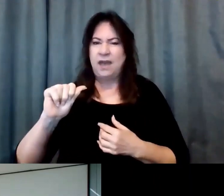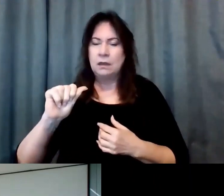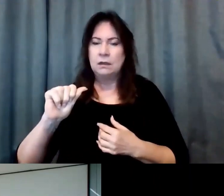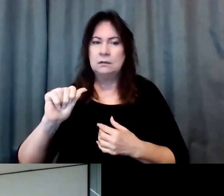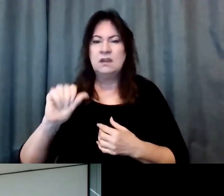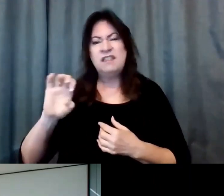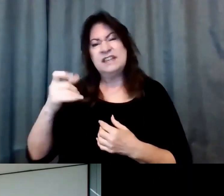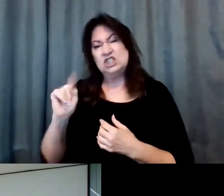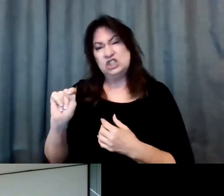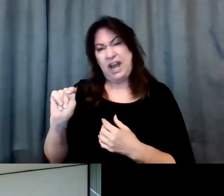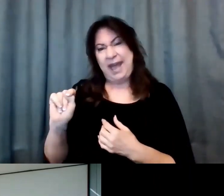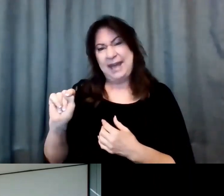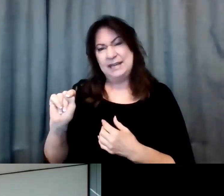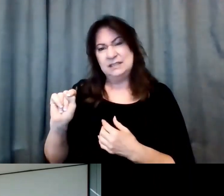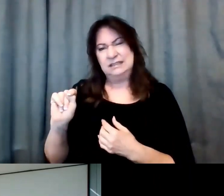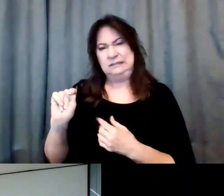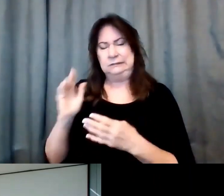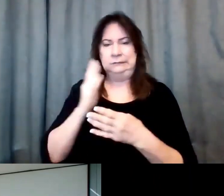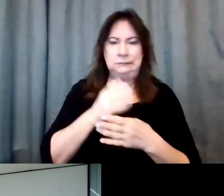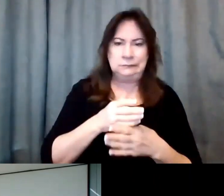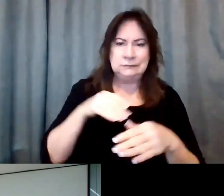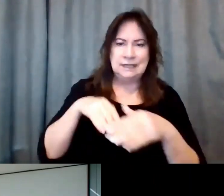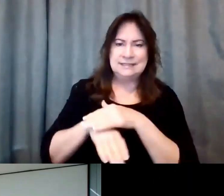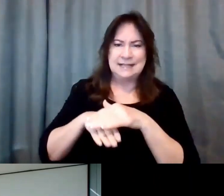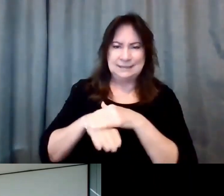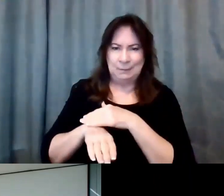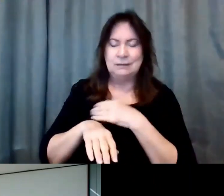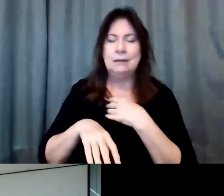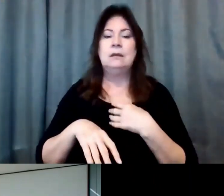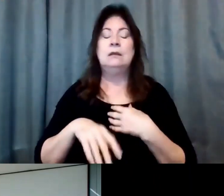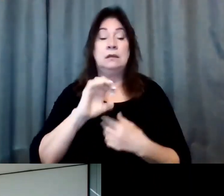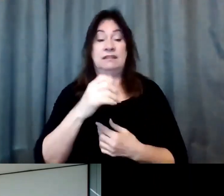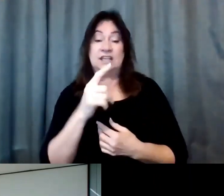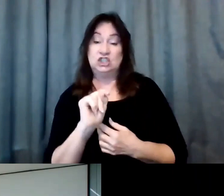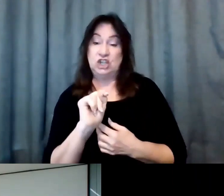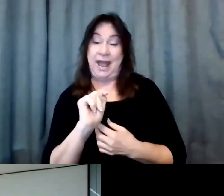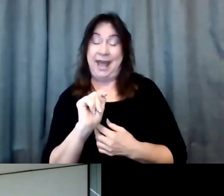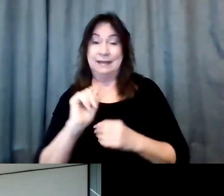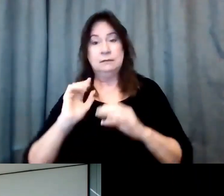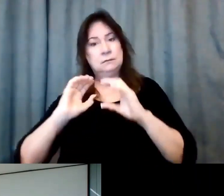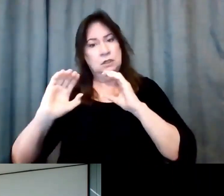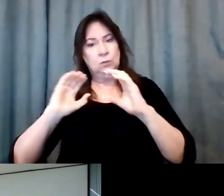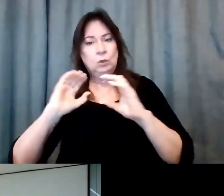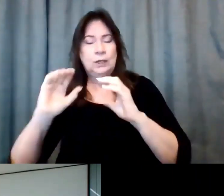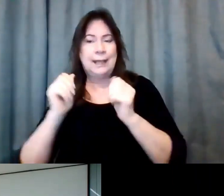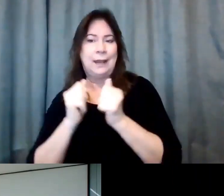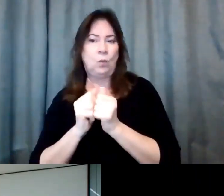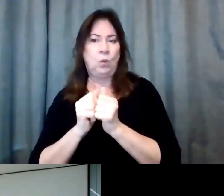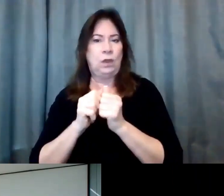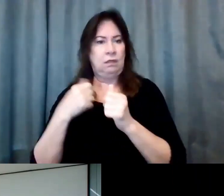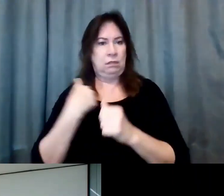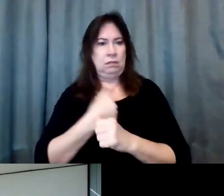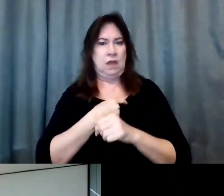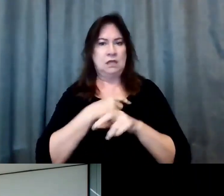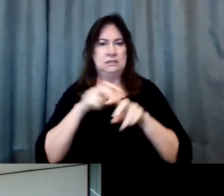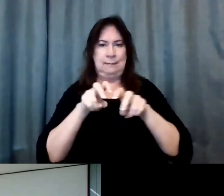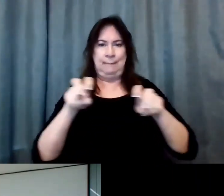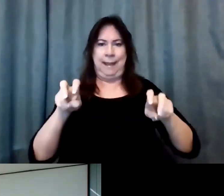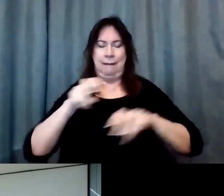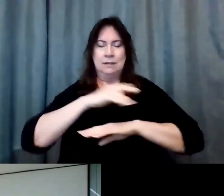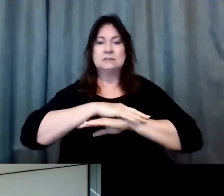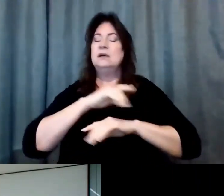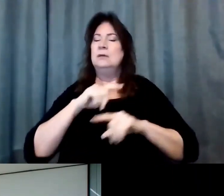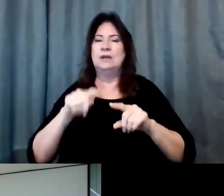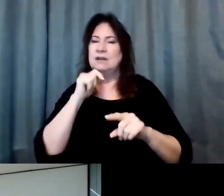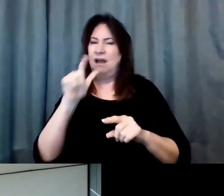chat function interferes with accessibility, so the chat can communicate with panelists, but is not that live chat